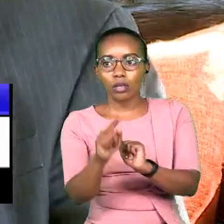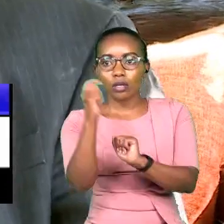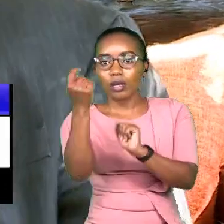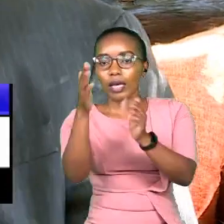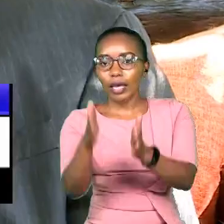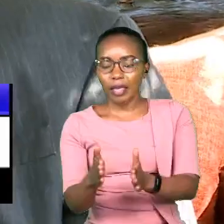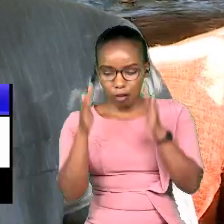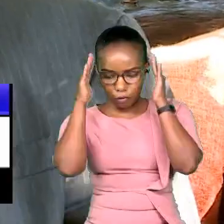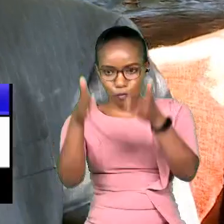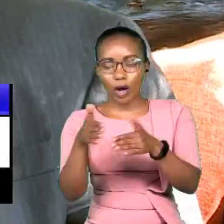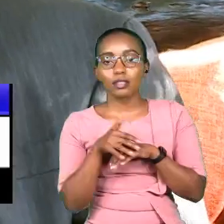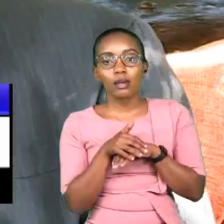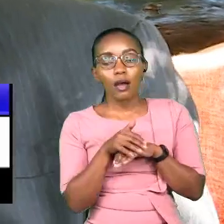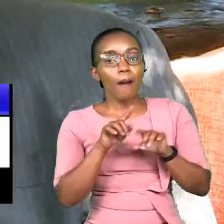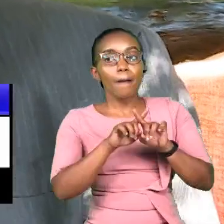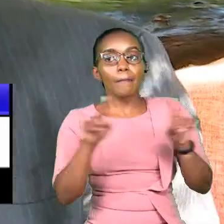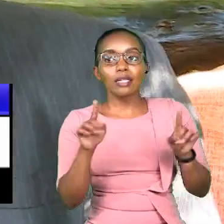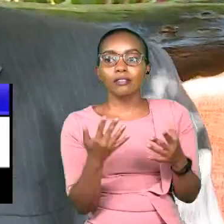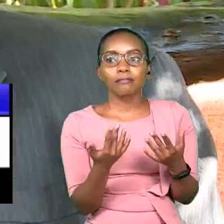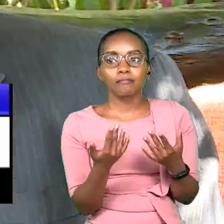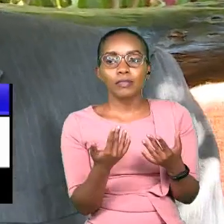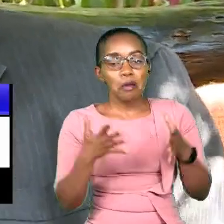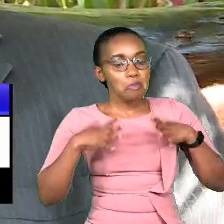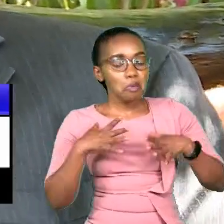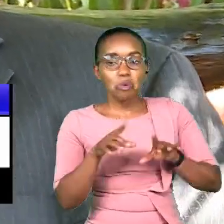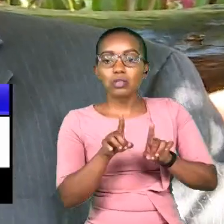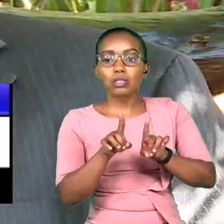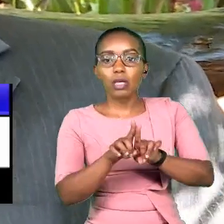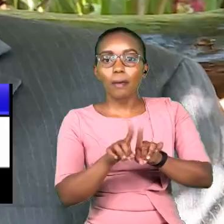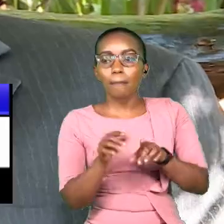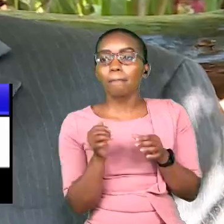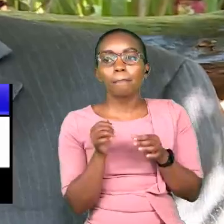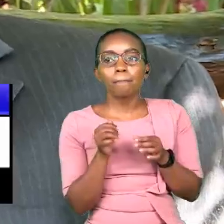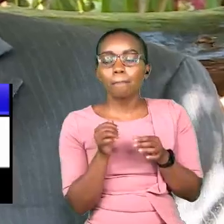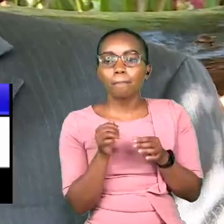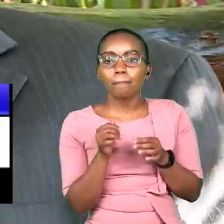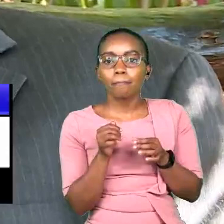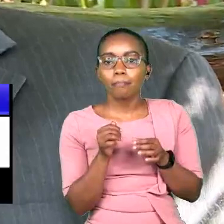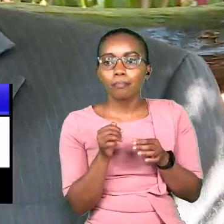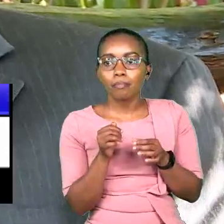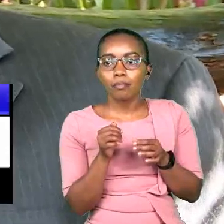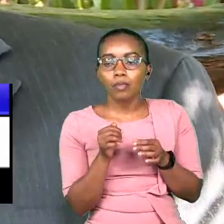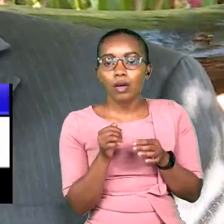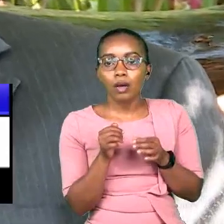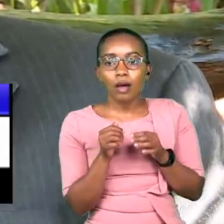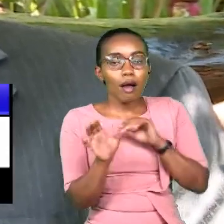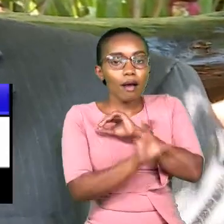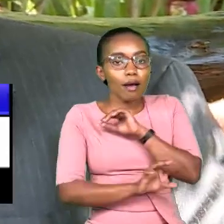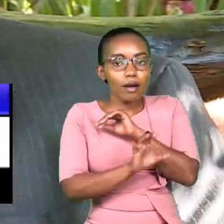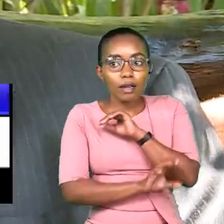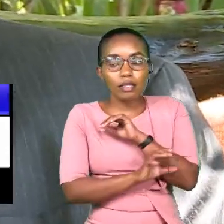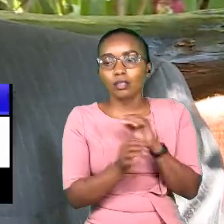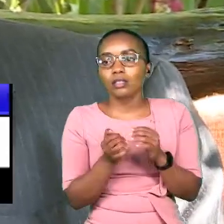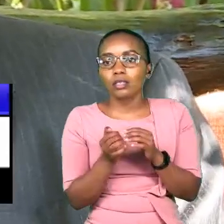mwananchi-centered. Unfortunately, the same people that have led us to where we are as a country are the ones